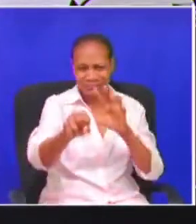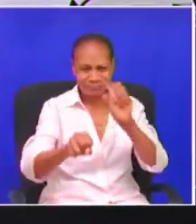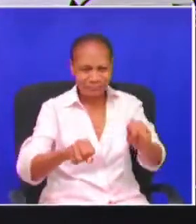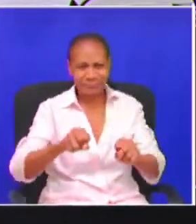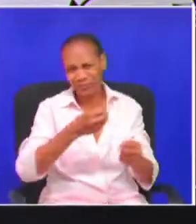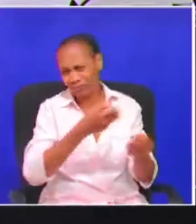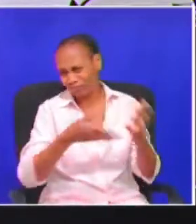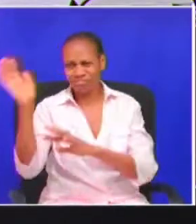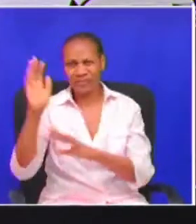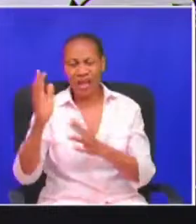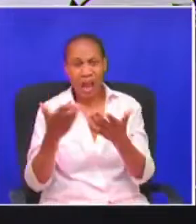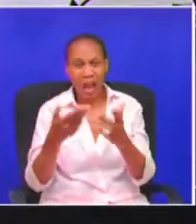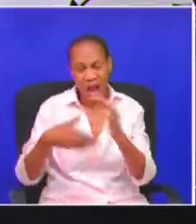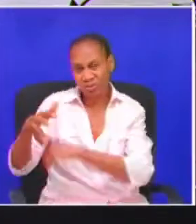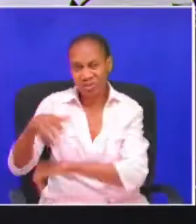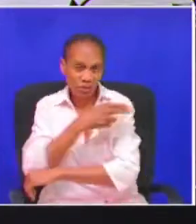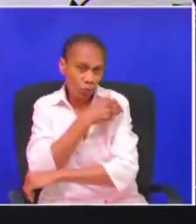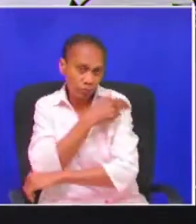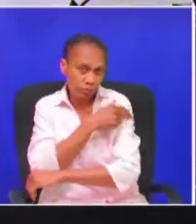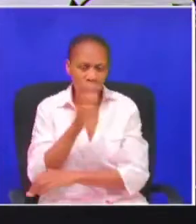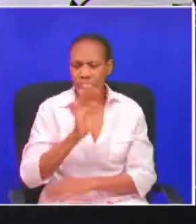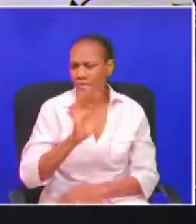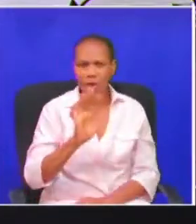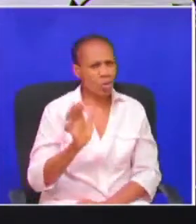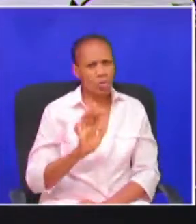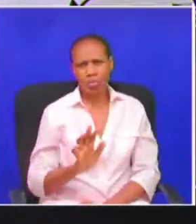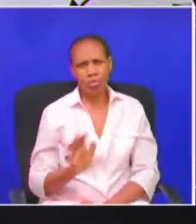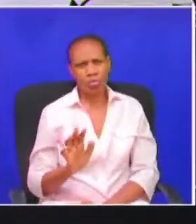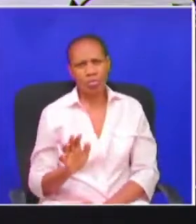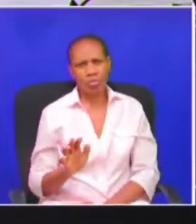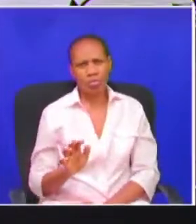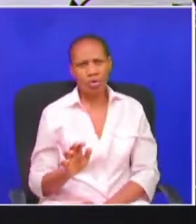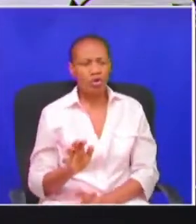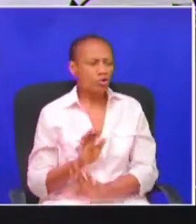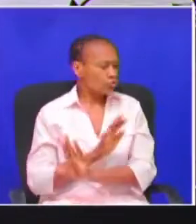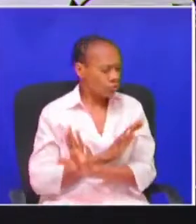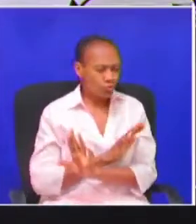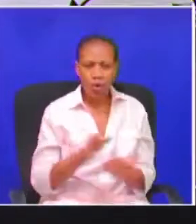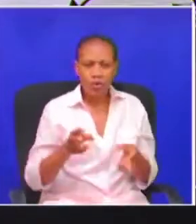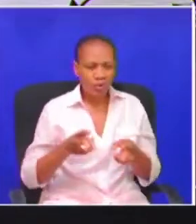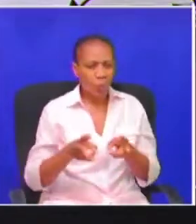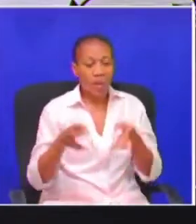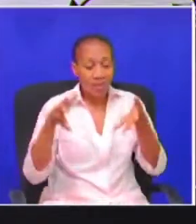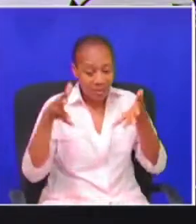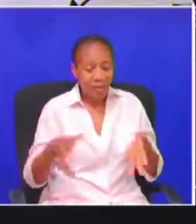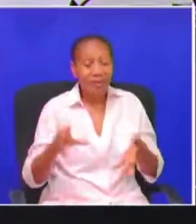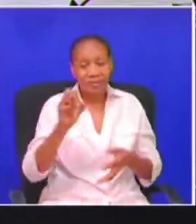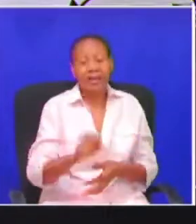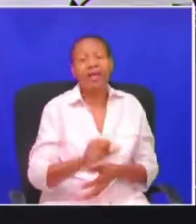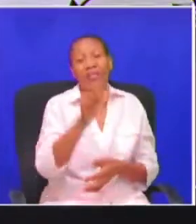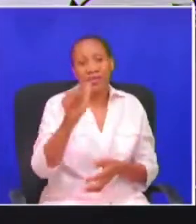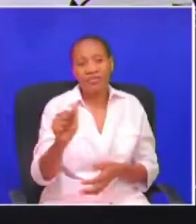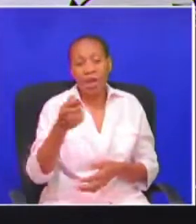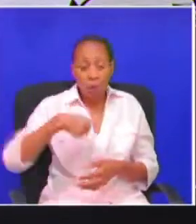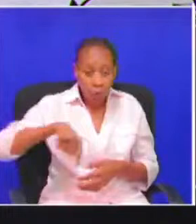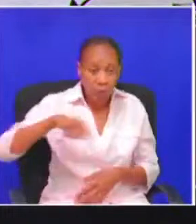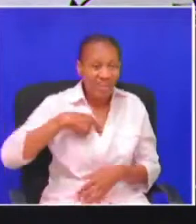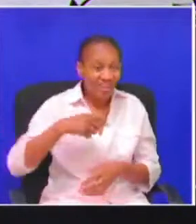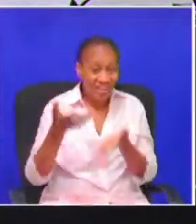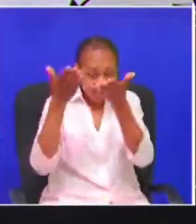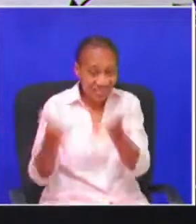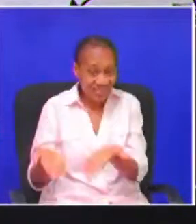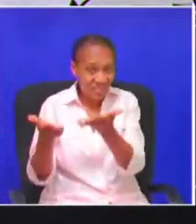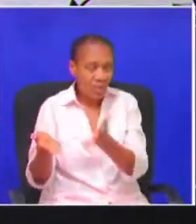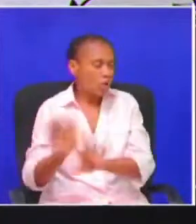organizations have been doing is un-South African. It's not us. They don't represent who we are. And we